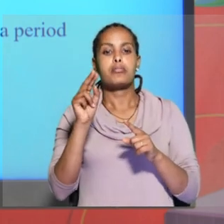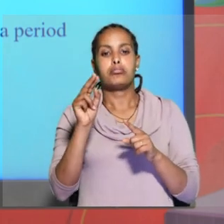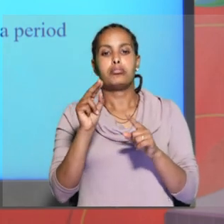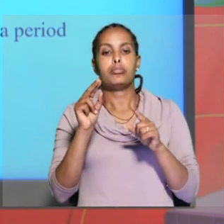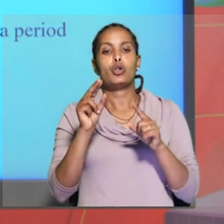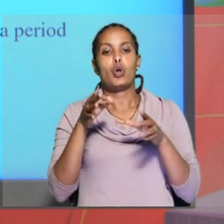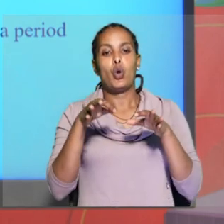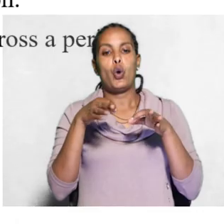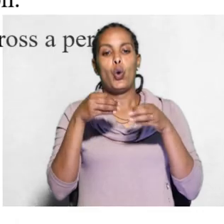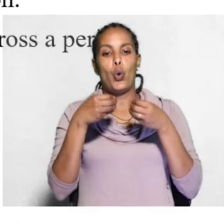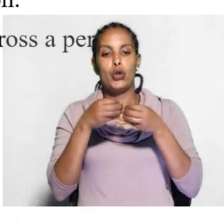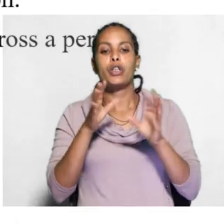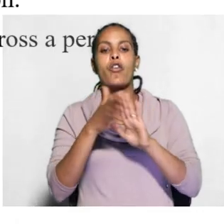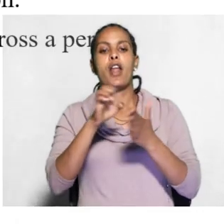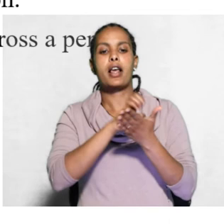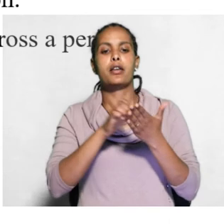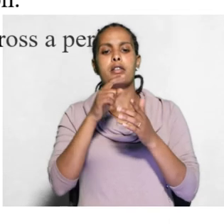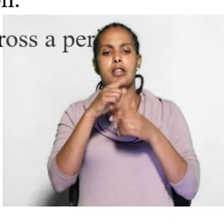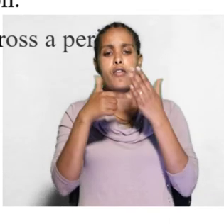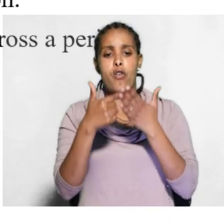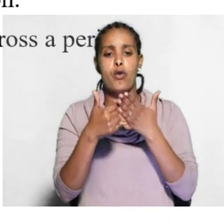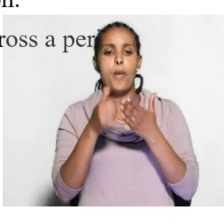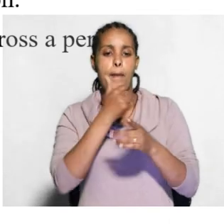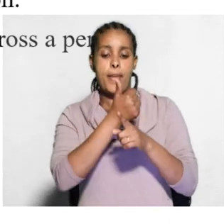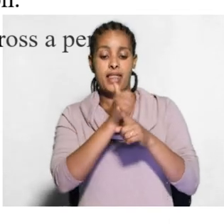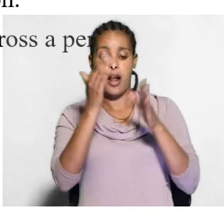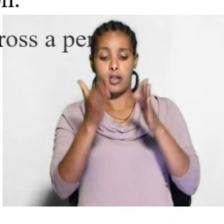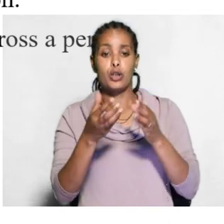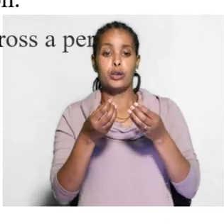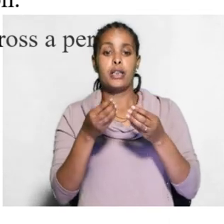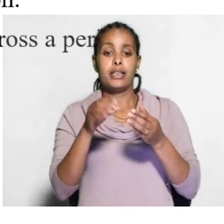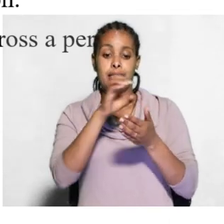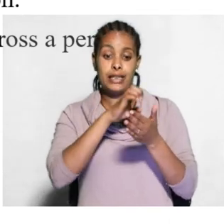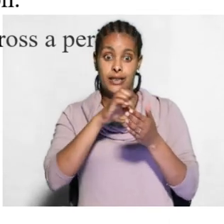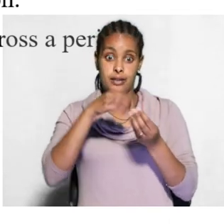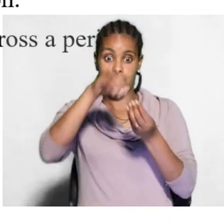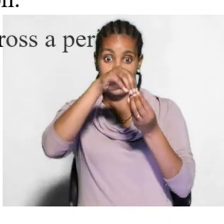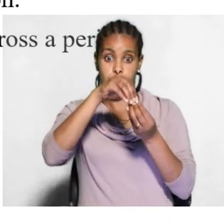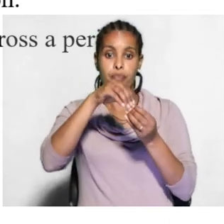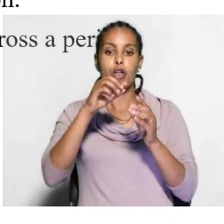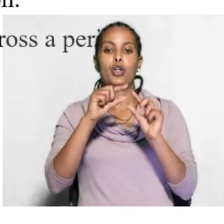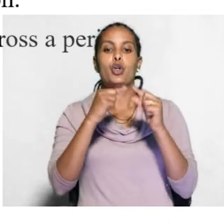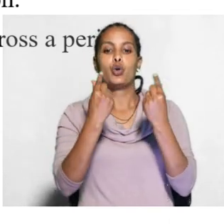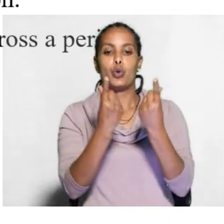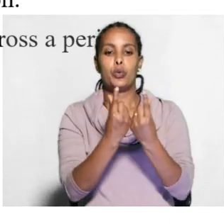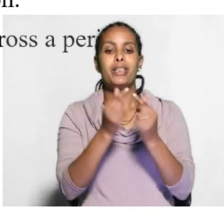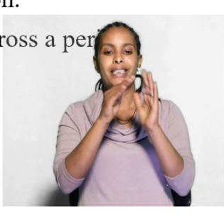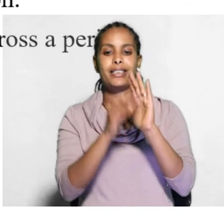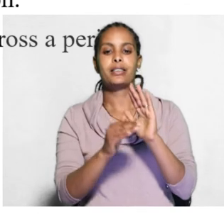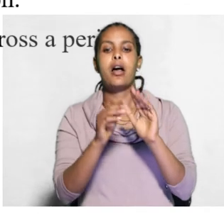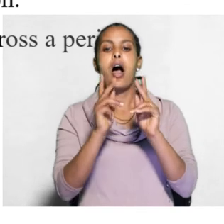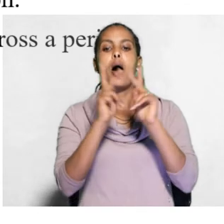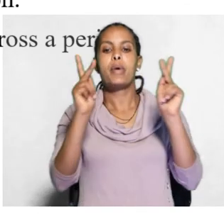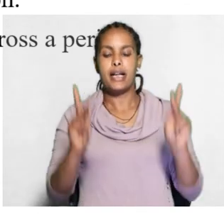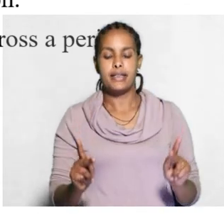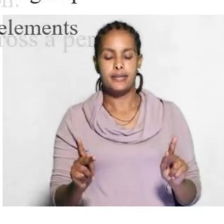of electrons. Therefore, metallic character increase down a group, but decrease across a